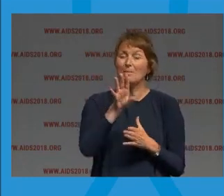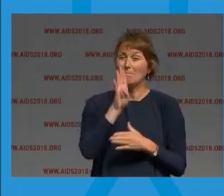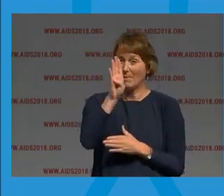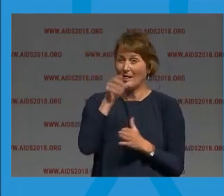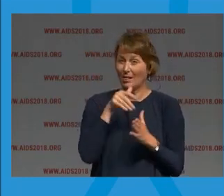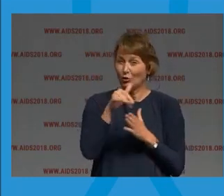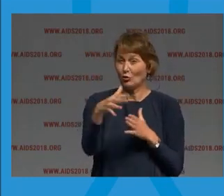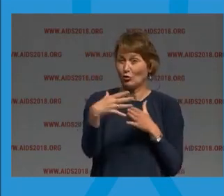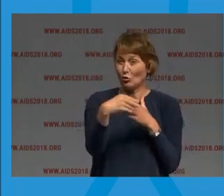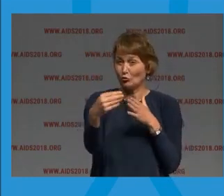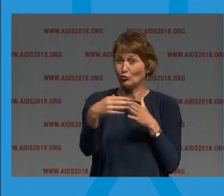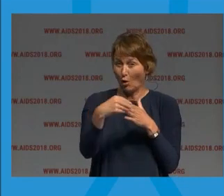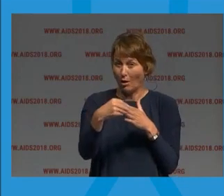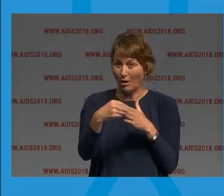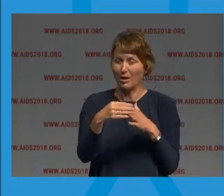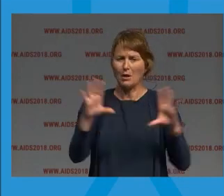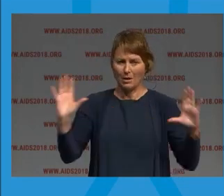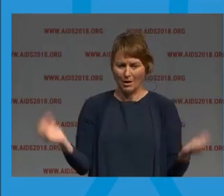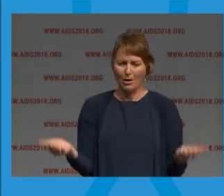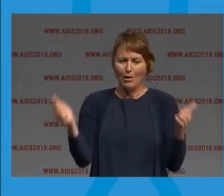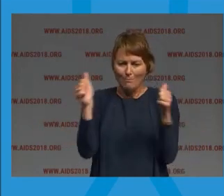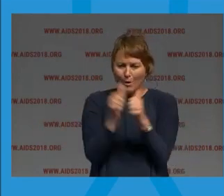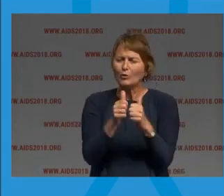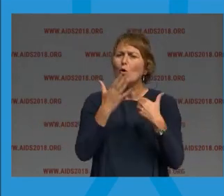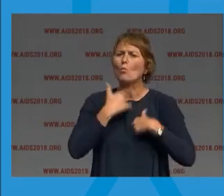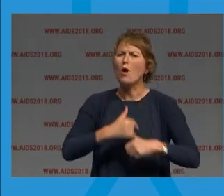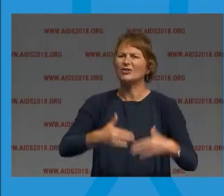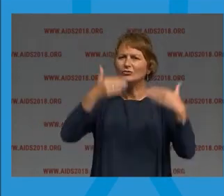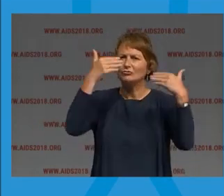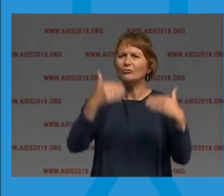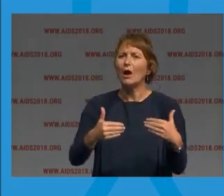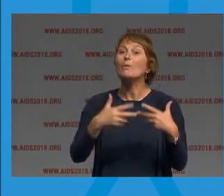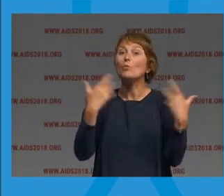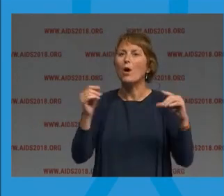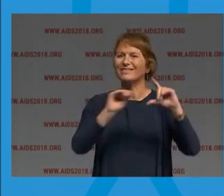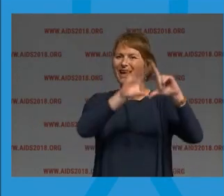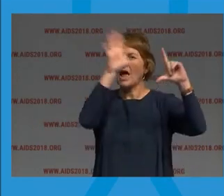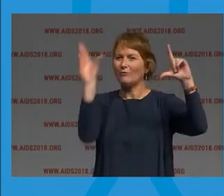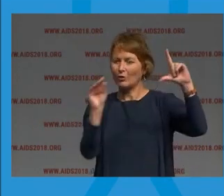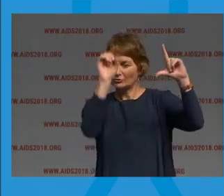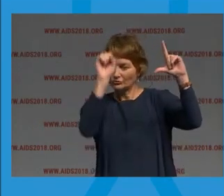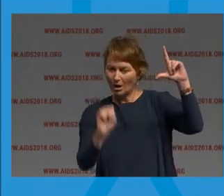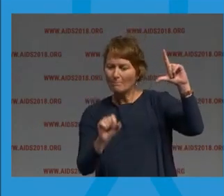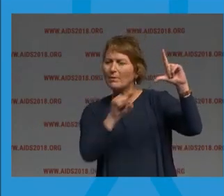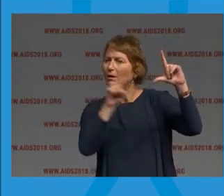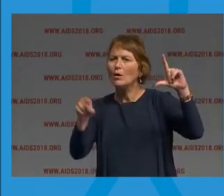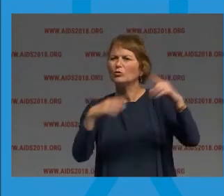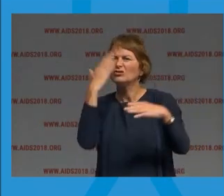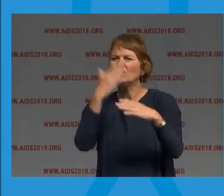cycle of male transmission of HIV, particularly in sub-Saharan Africa.